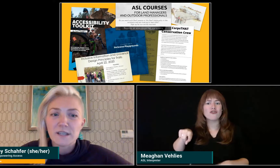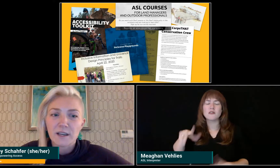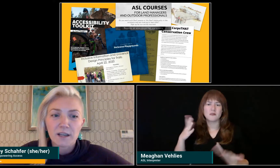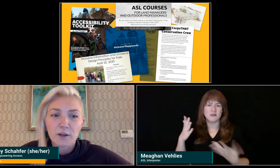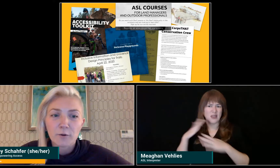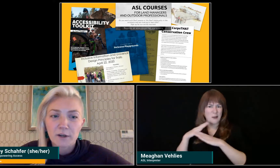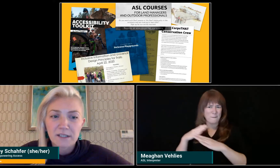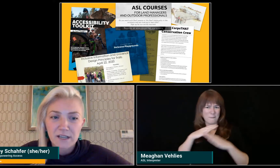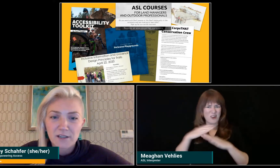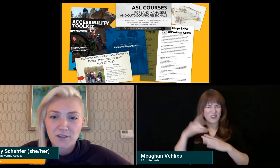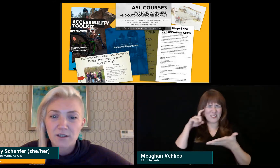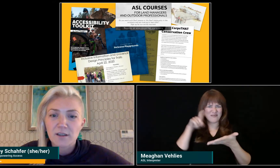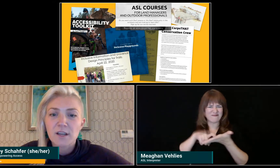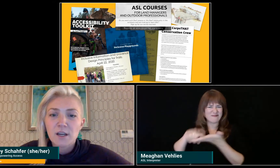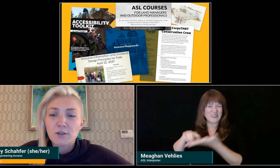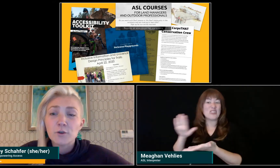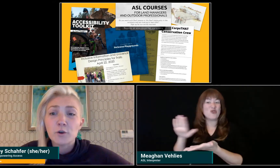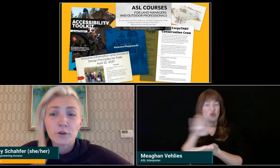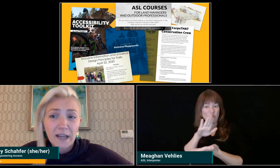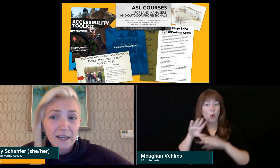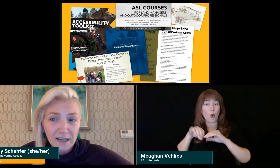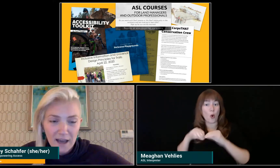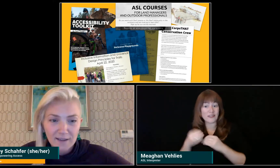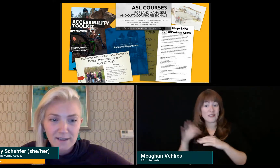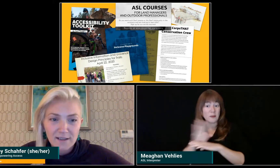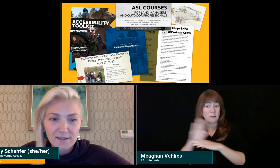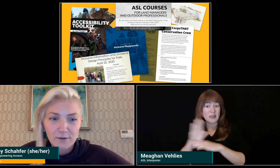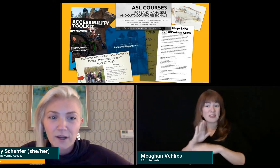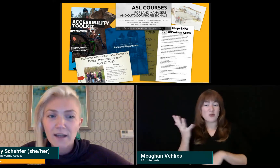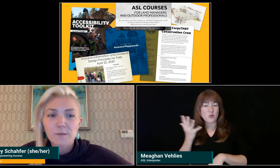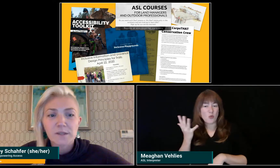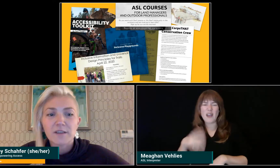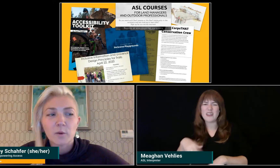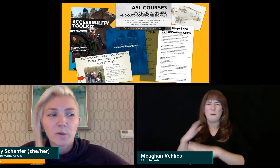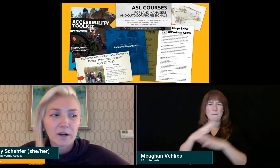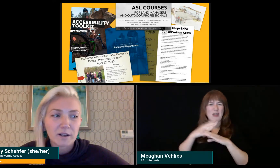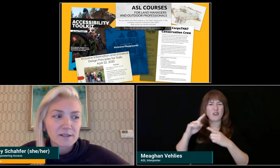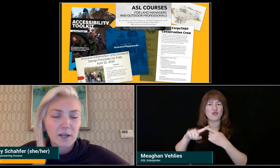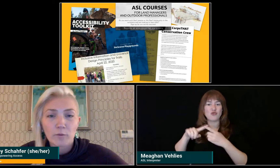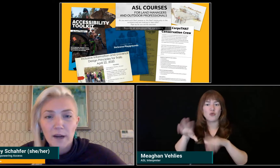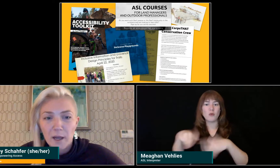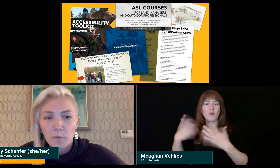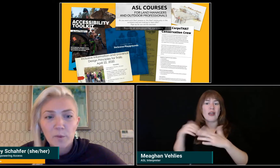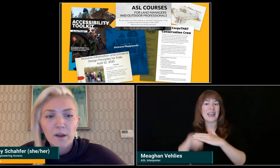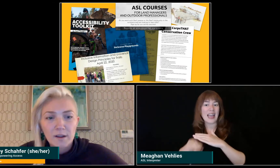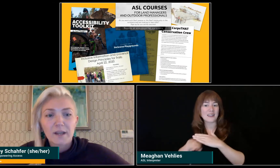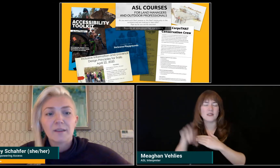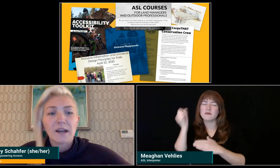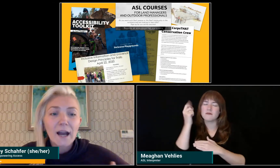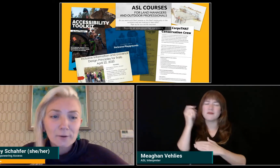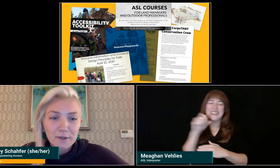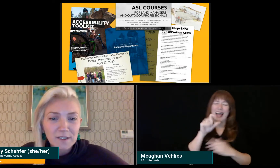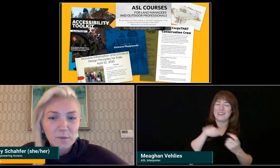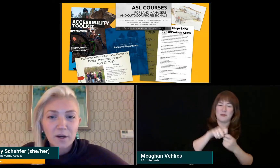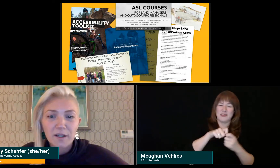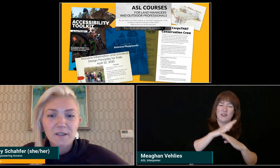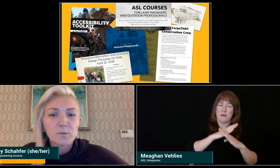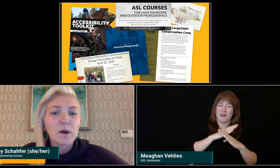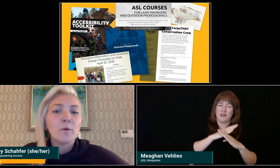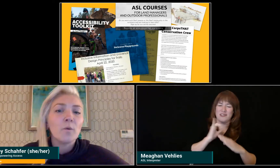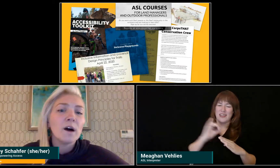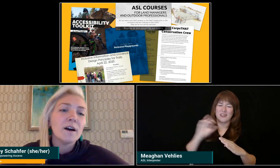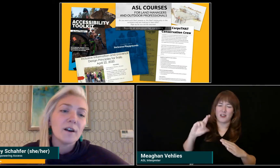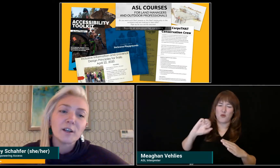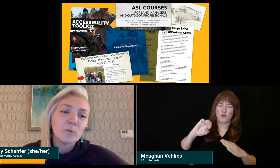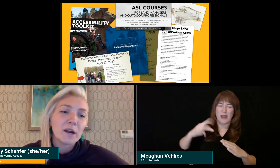you see in your organization to creating access. So not specific barriers like a ramp like that I would experience,